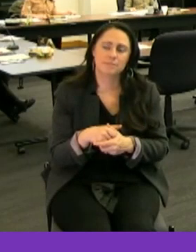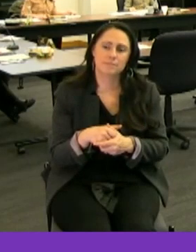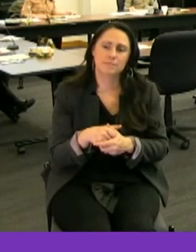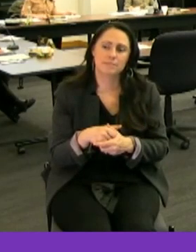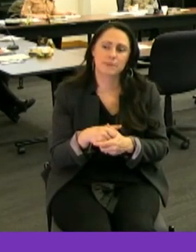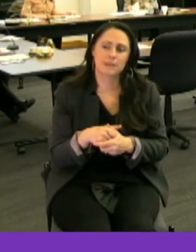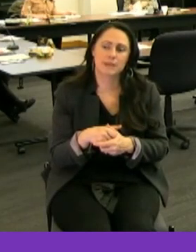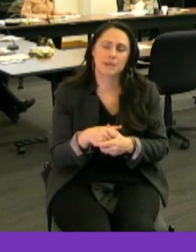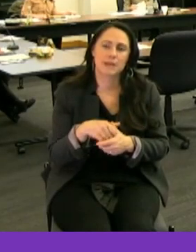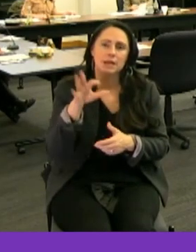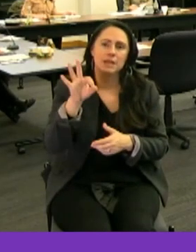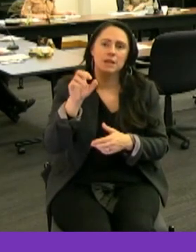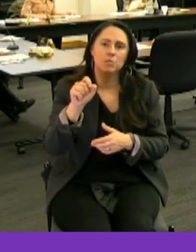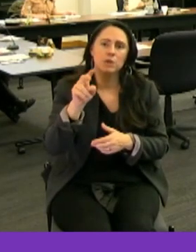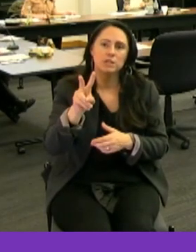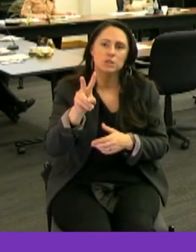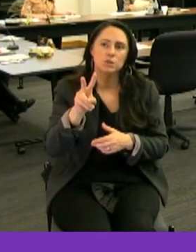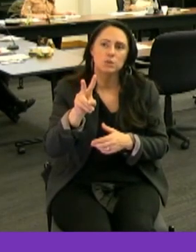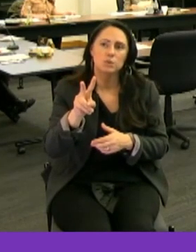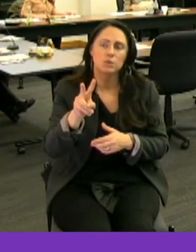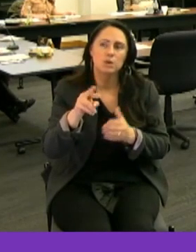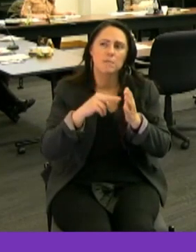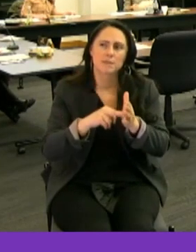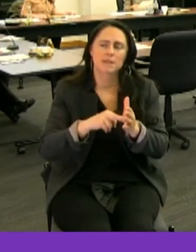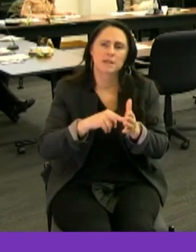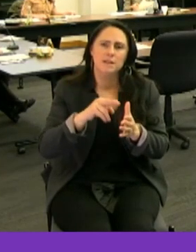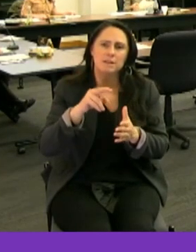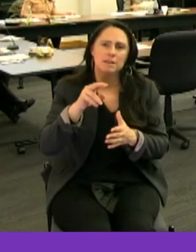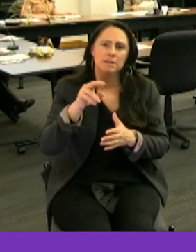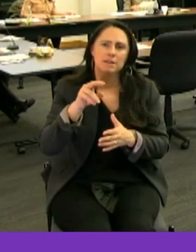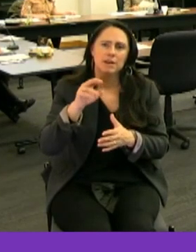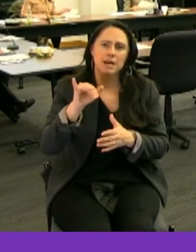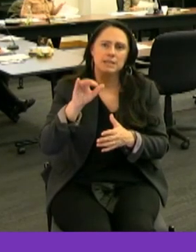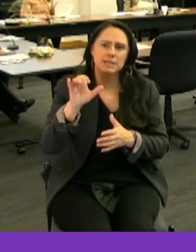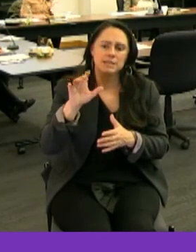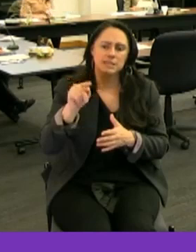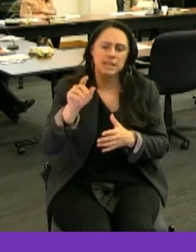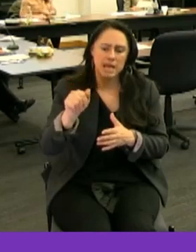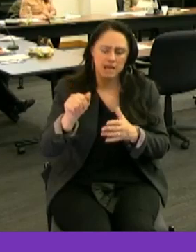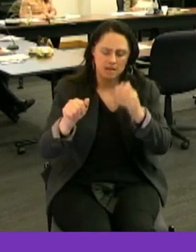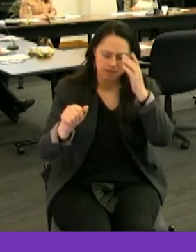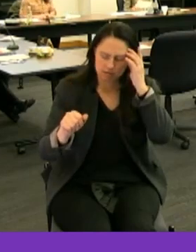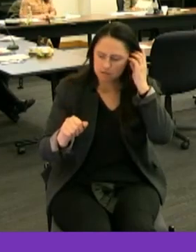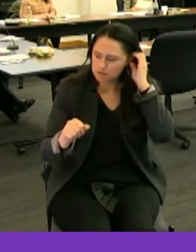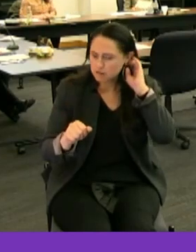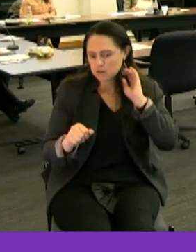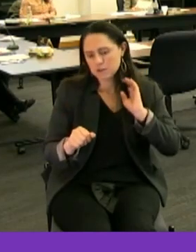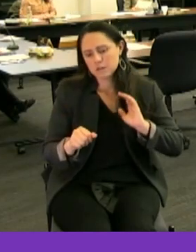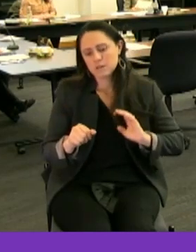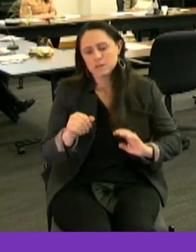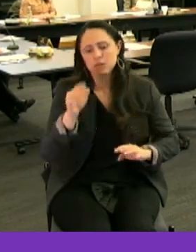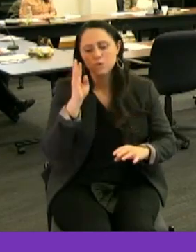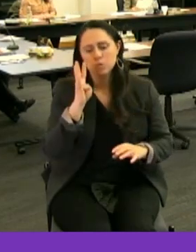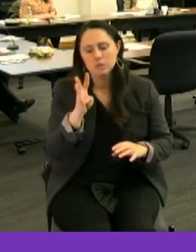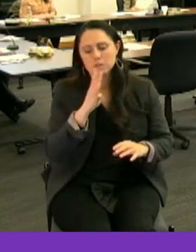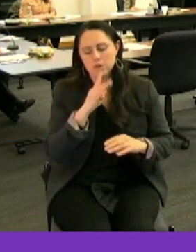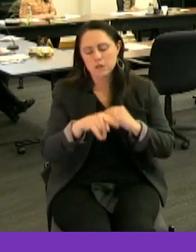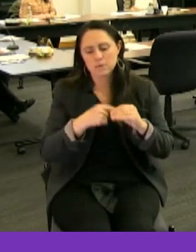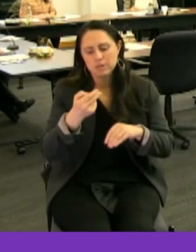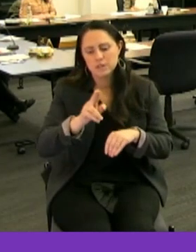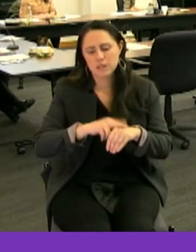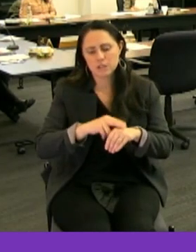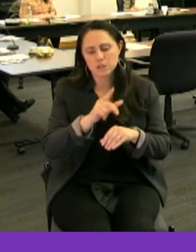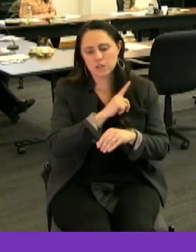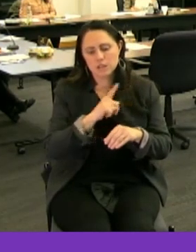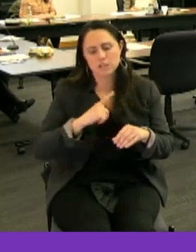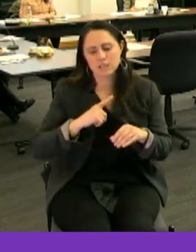you. 9.2, Representative of ICCTA. Thank you. I'm going to talk about the National